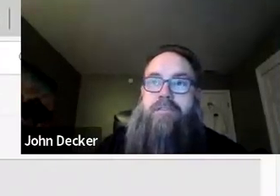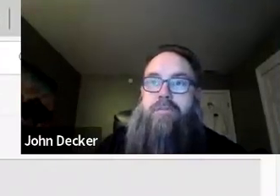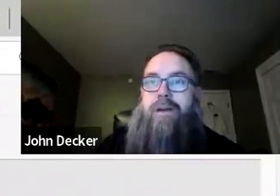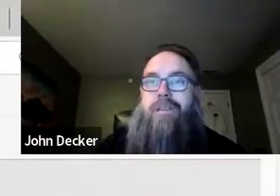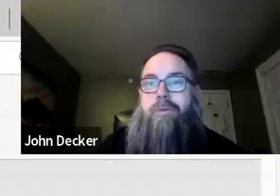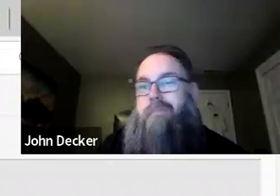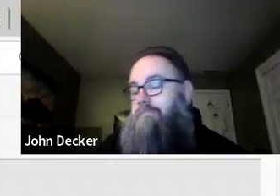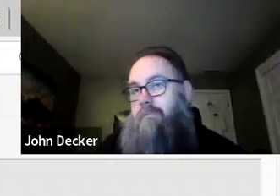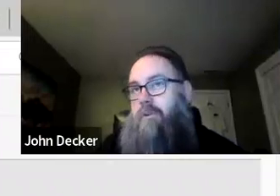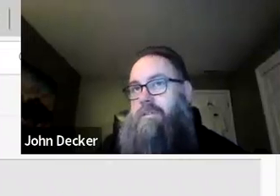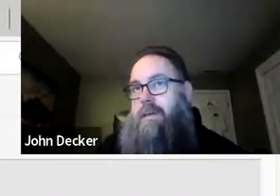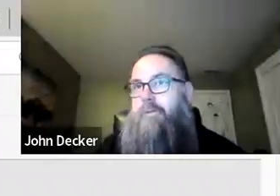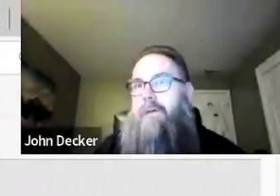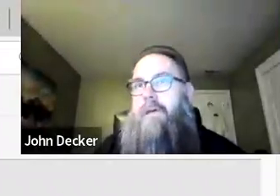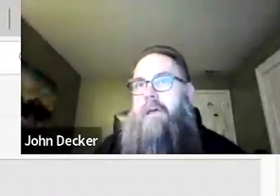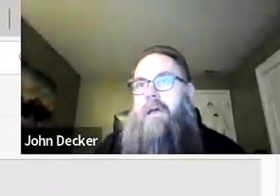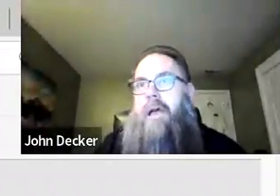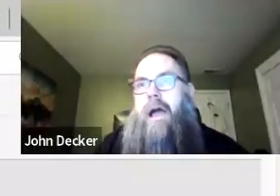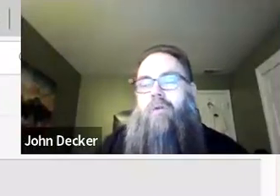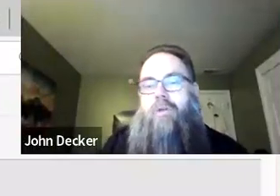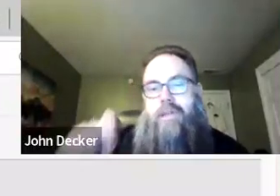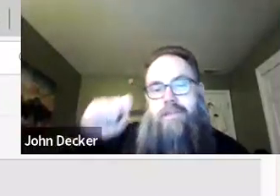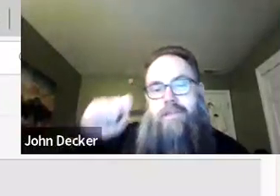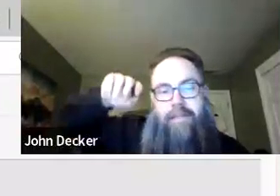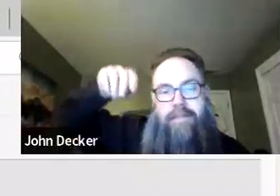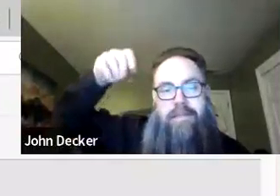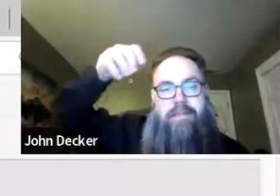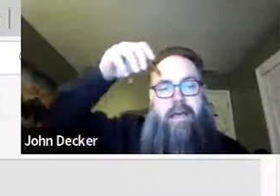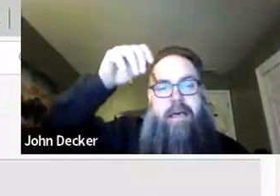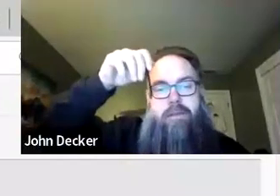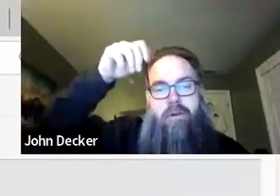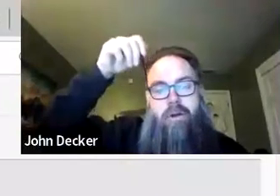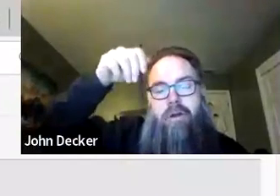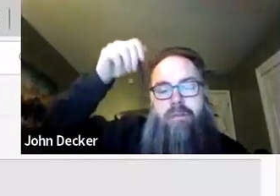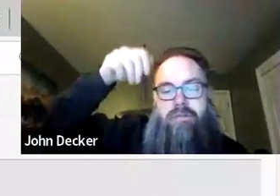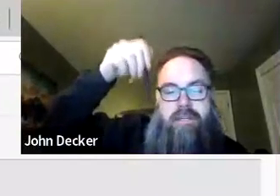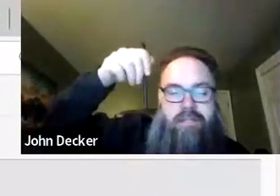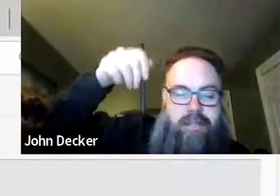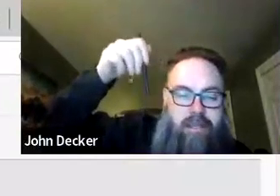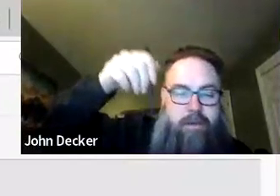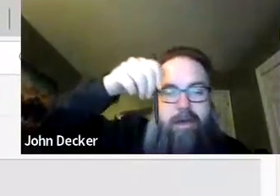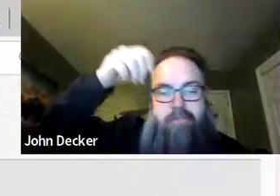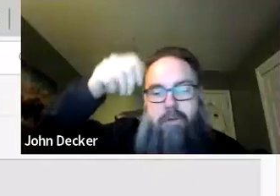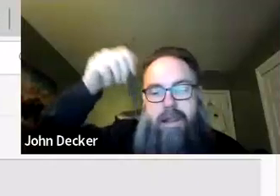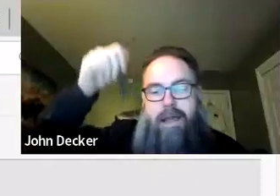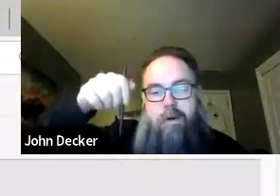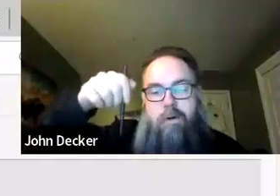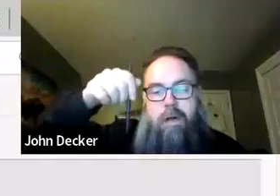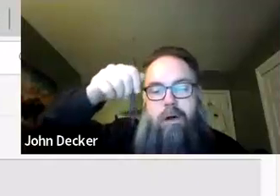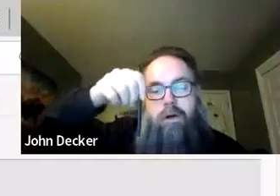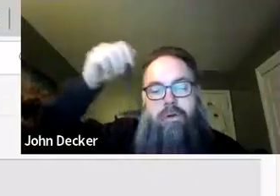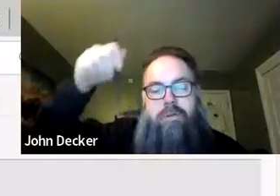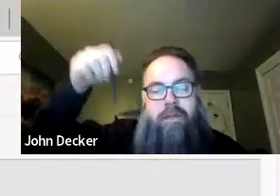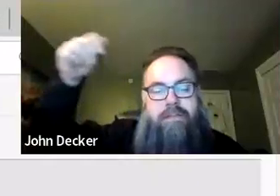daily rate to an hourly rate, for example. How we're looking at doing this is that your current authorizations that you have right